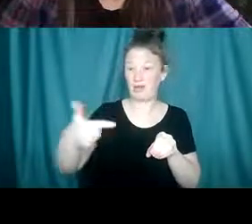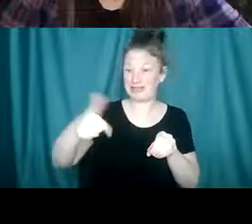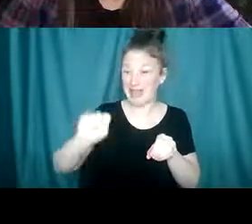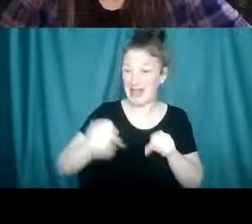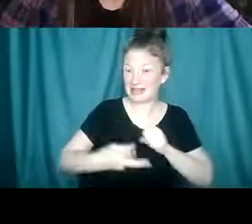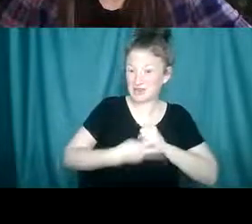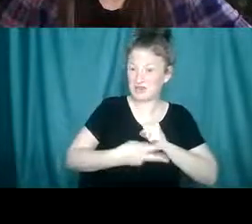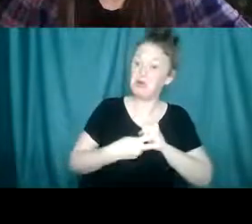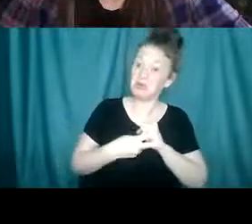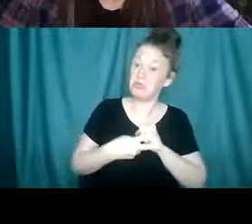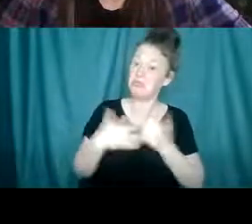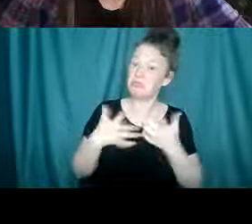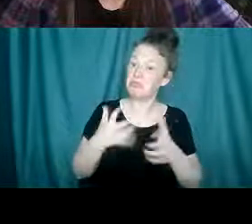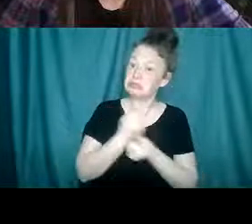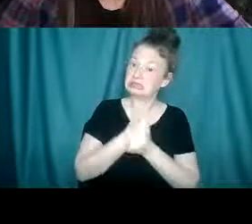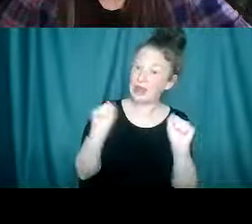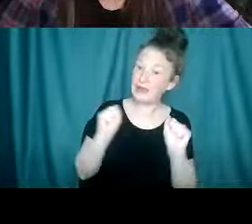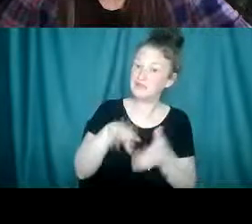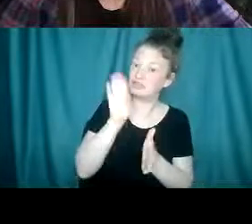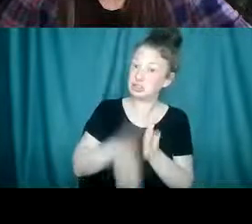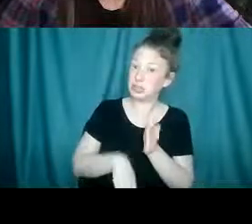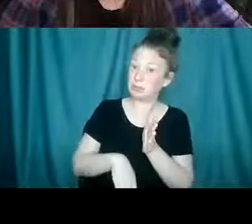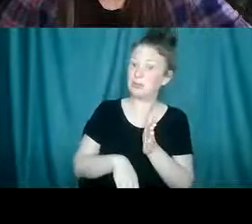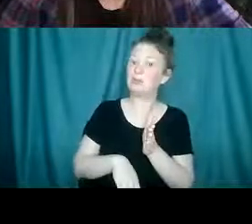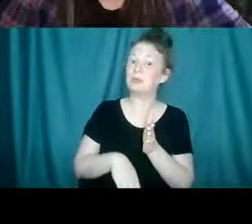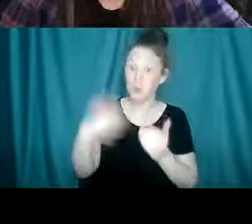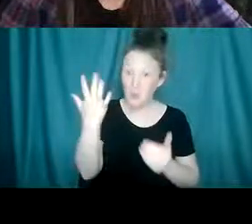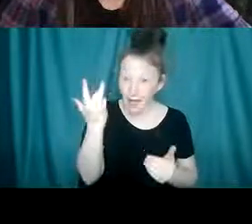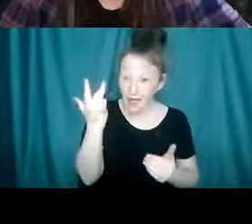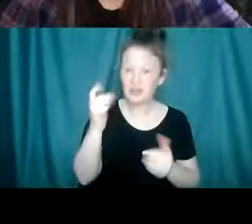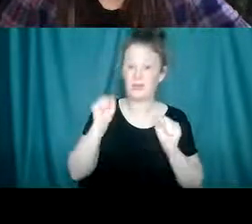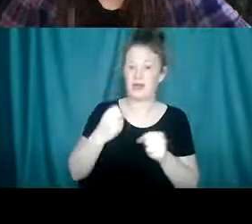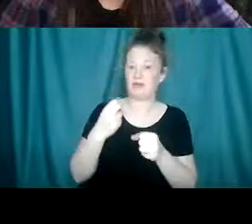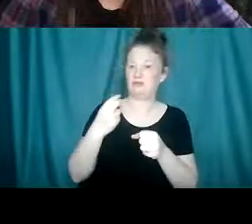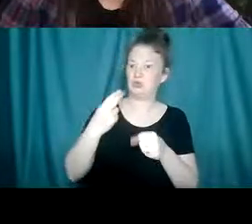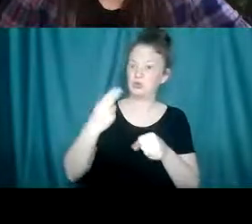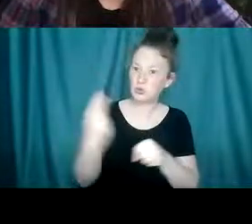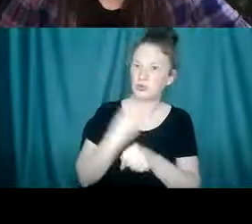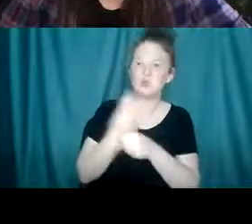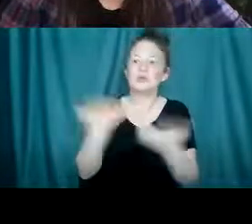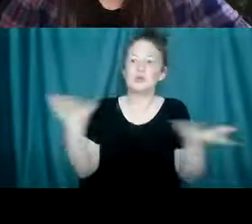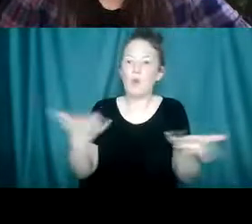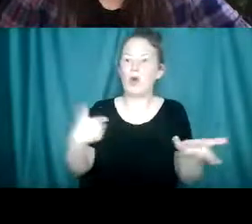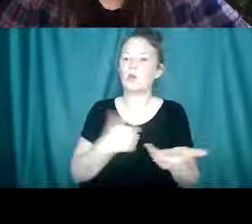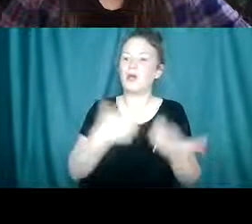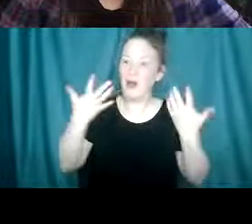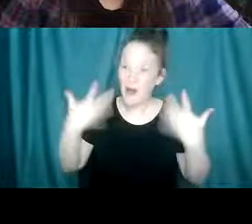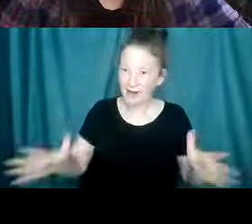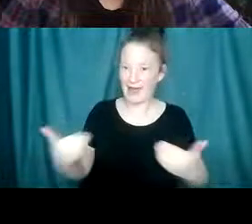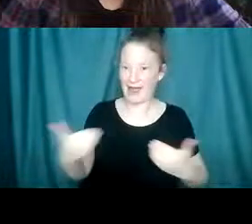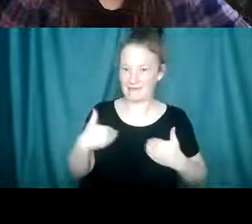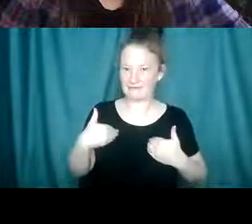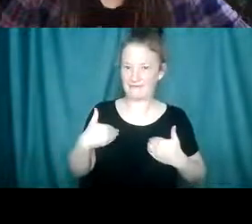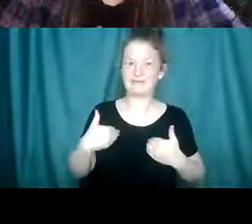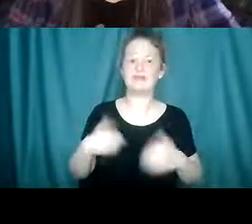pretty safe and a lot cheaper because we can reuse a lot of the infrastructure and also monitoring